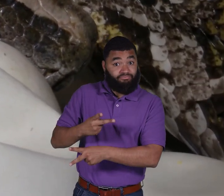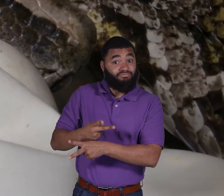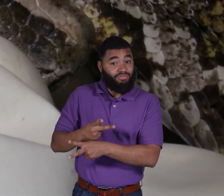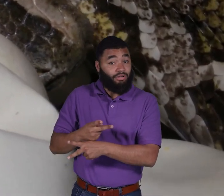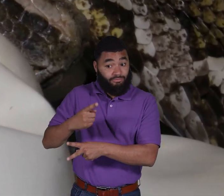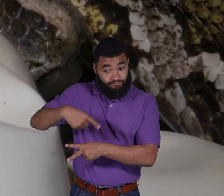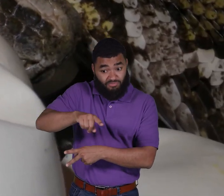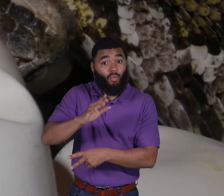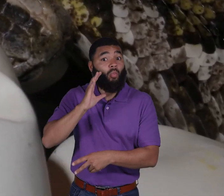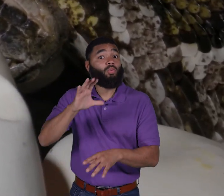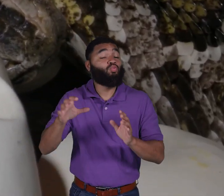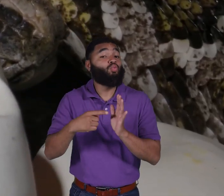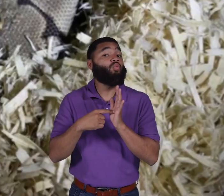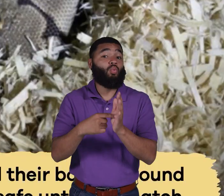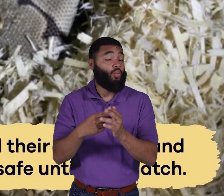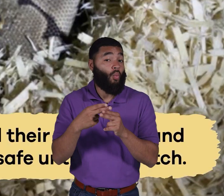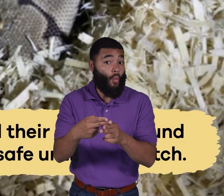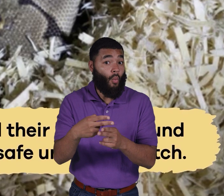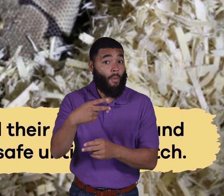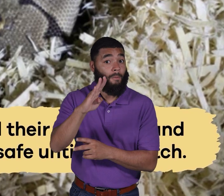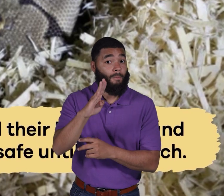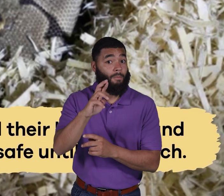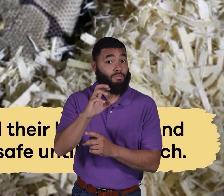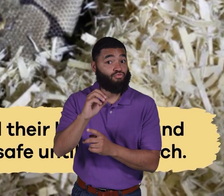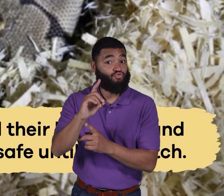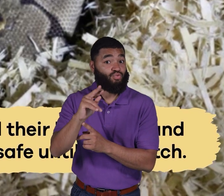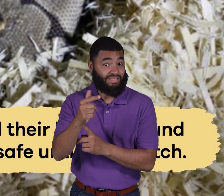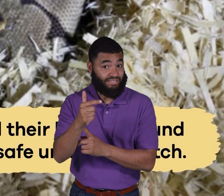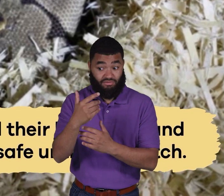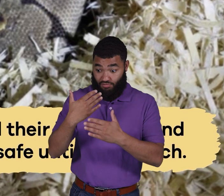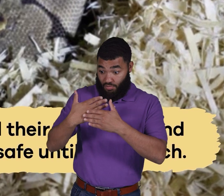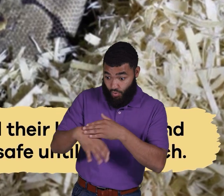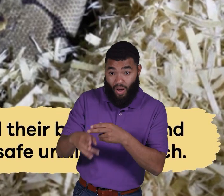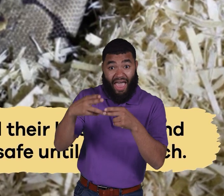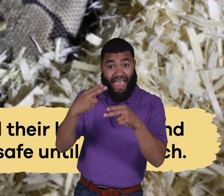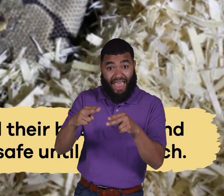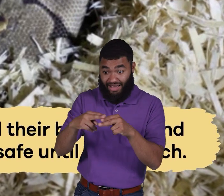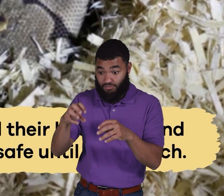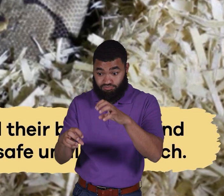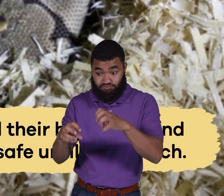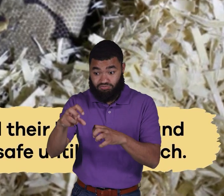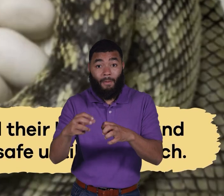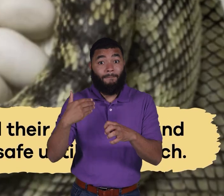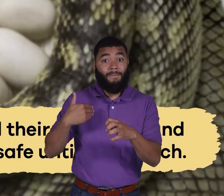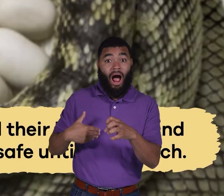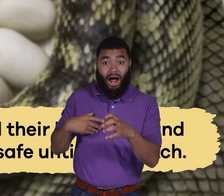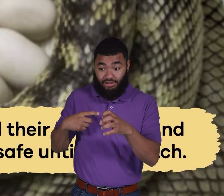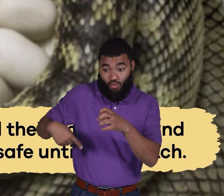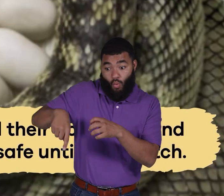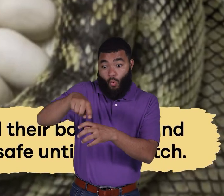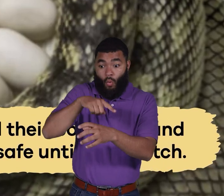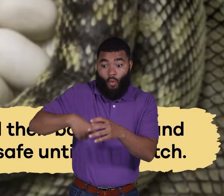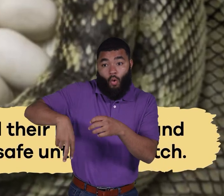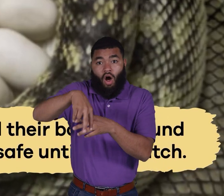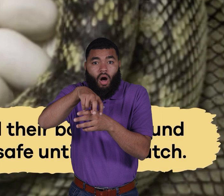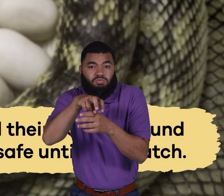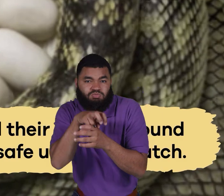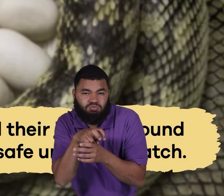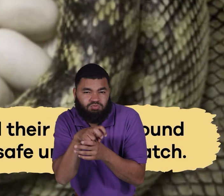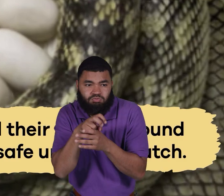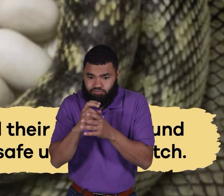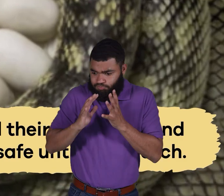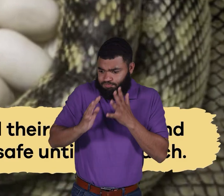something called brooding. They lay eggs and then coil their bodies around them to keep them warm and